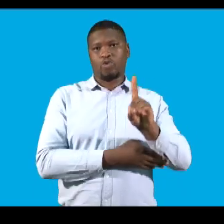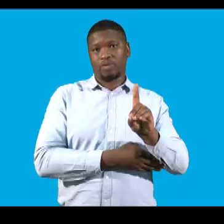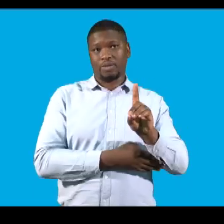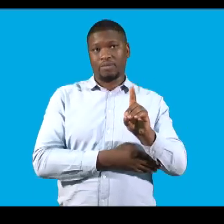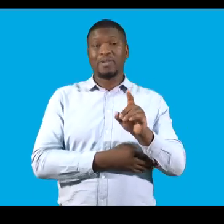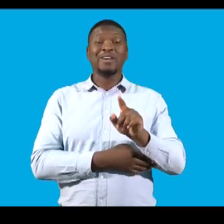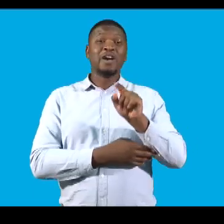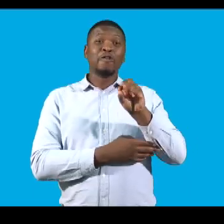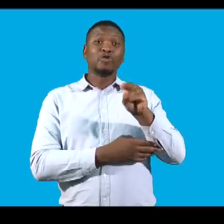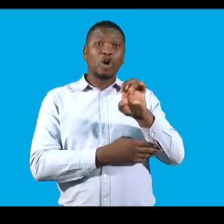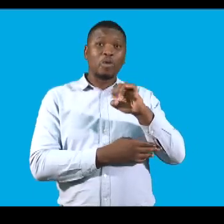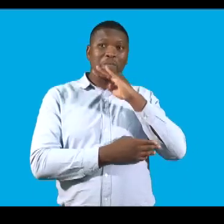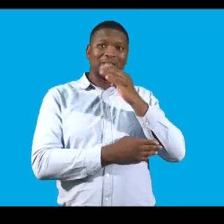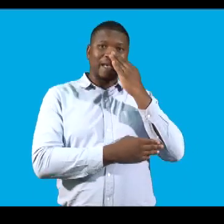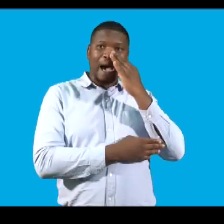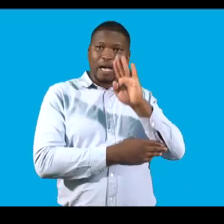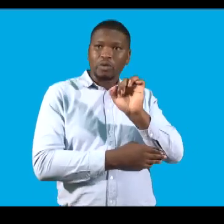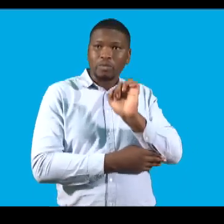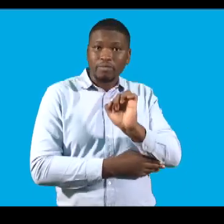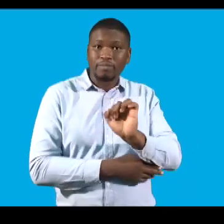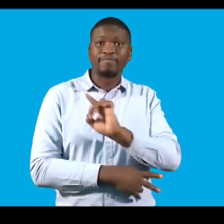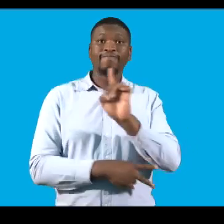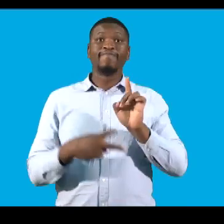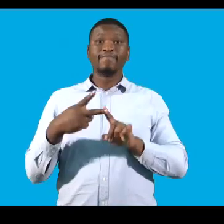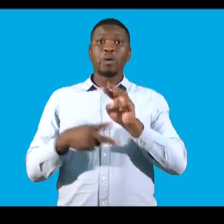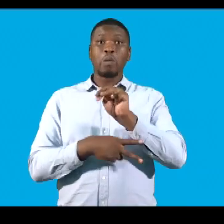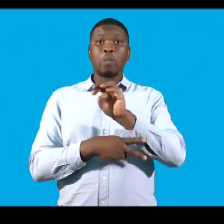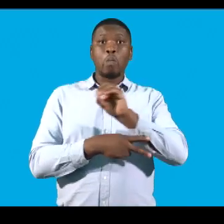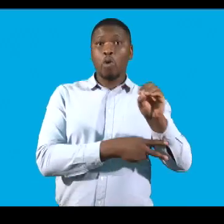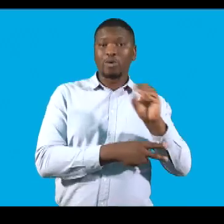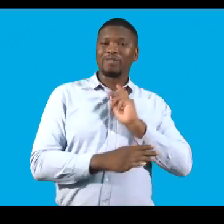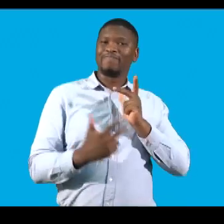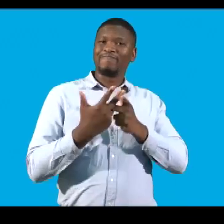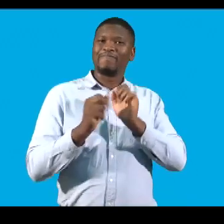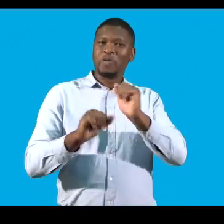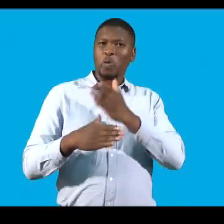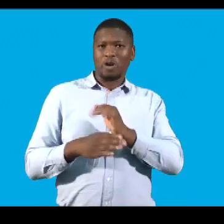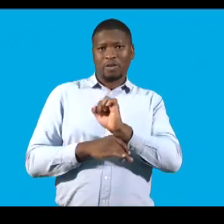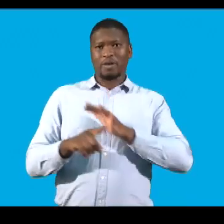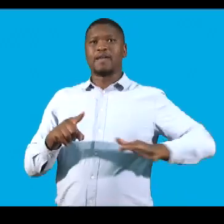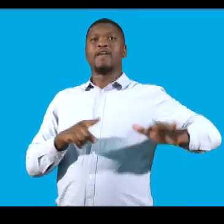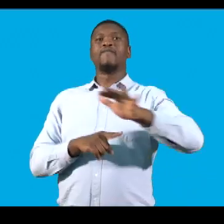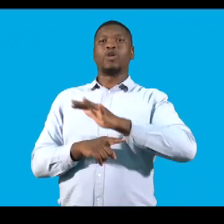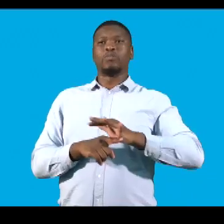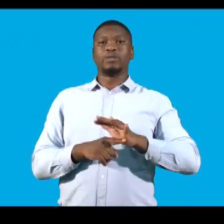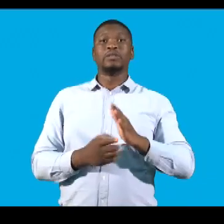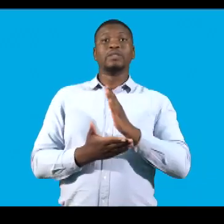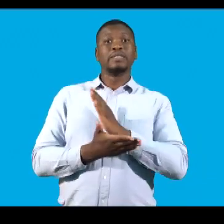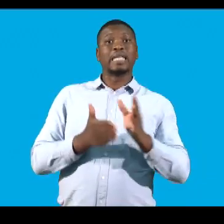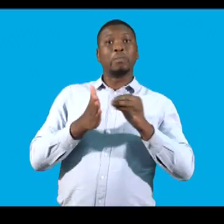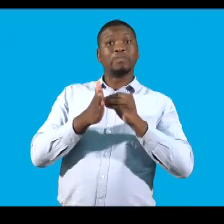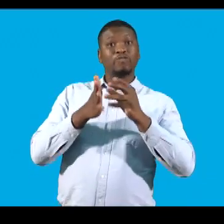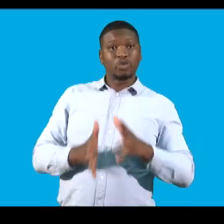in which something is said, where mood refers to the atmosphere that is created by the words. Learners